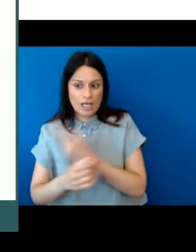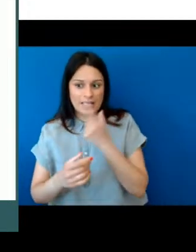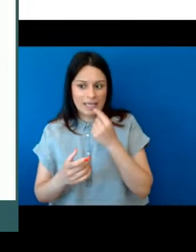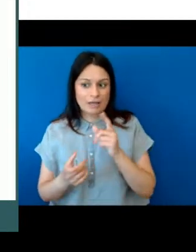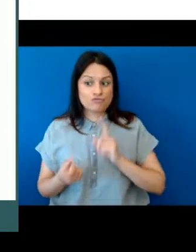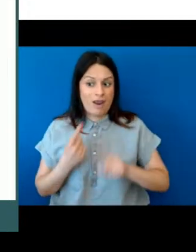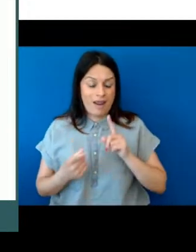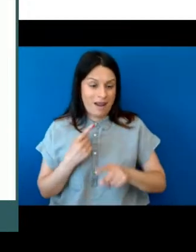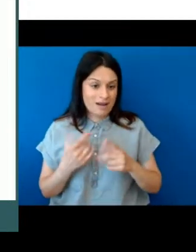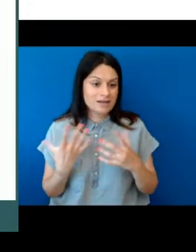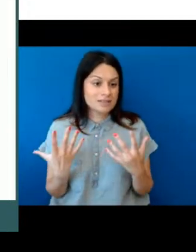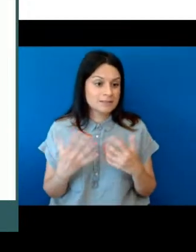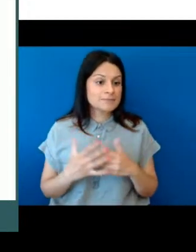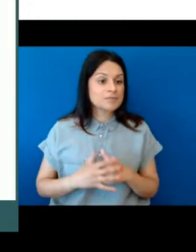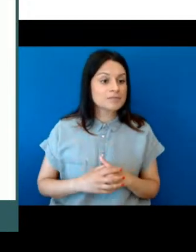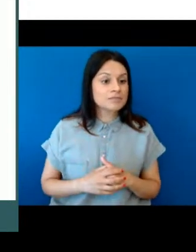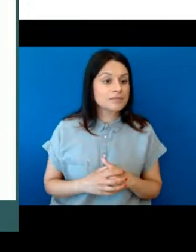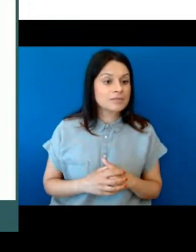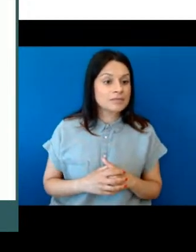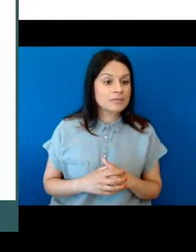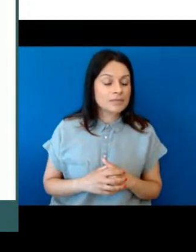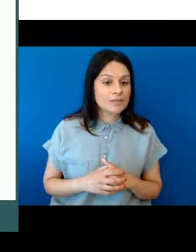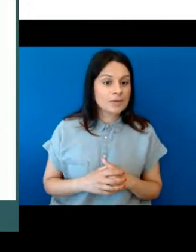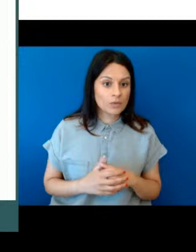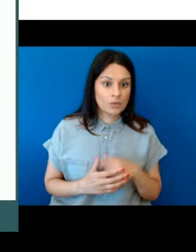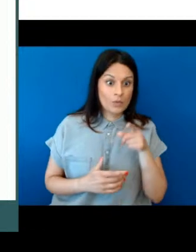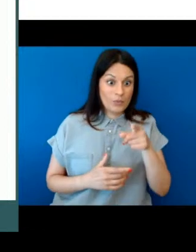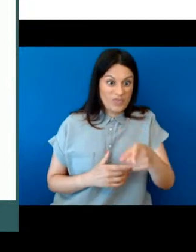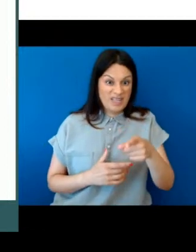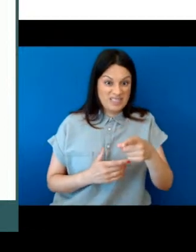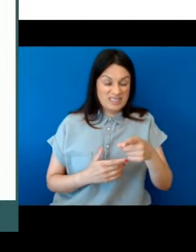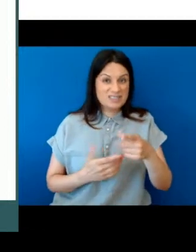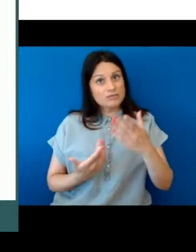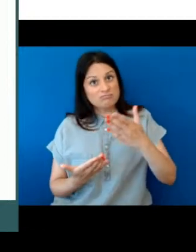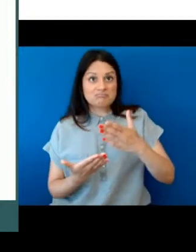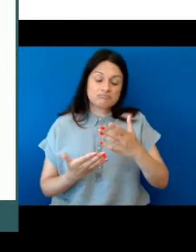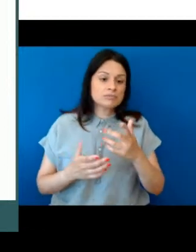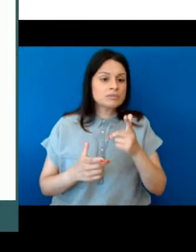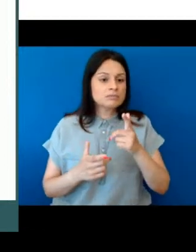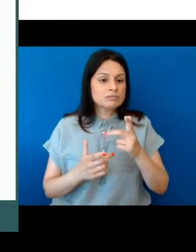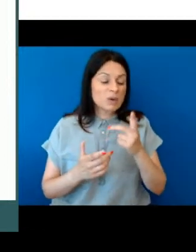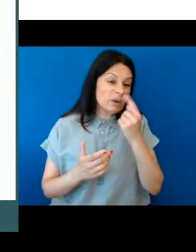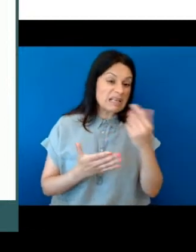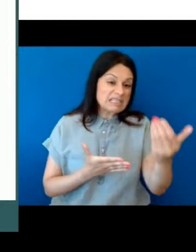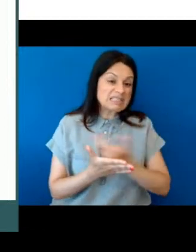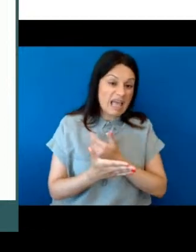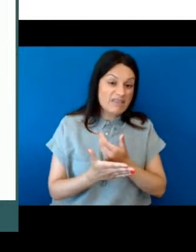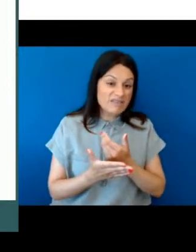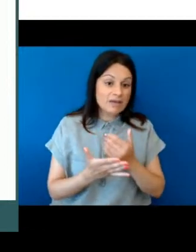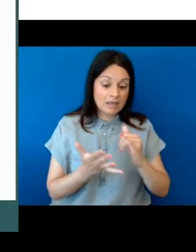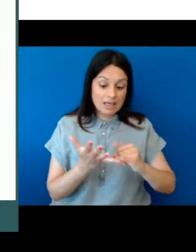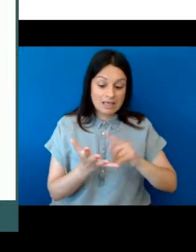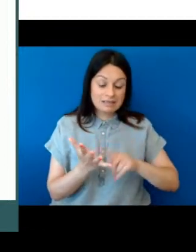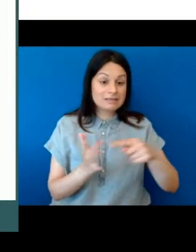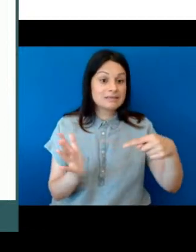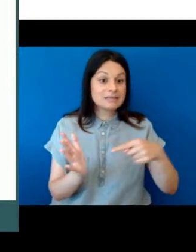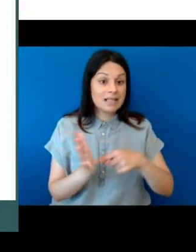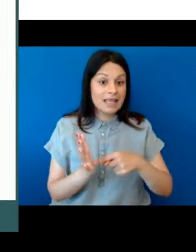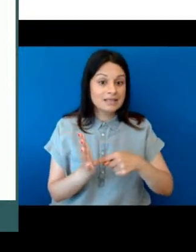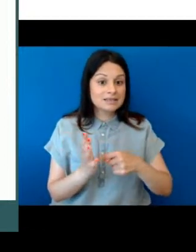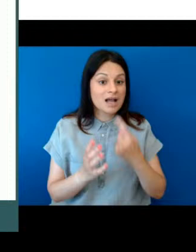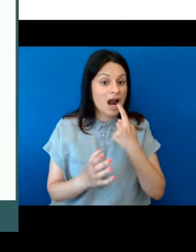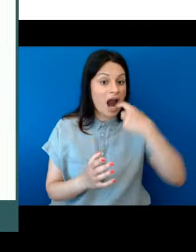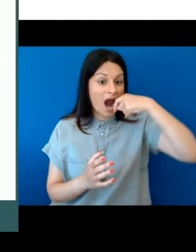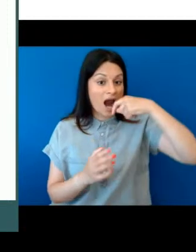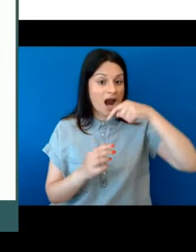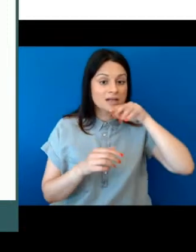a perfectly safe procedure done well. With slit under the tongue, much safer. You do have